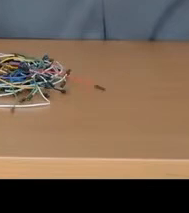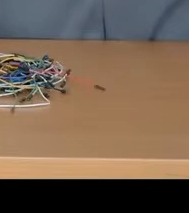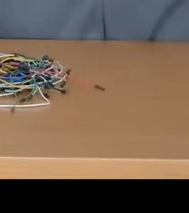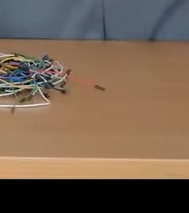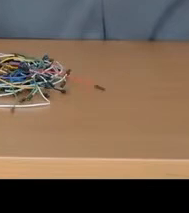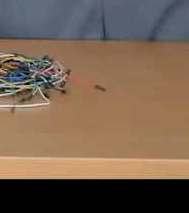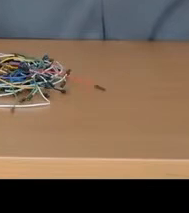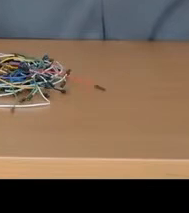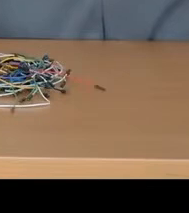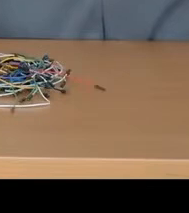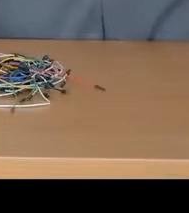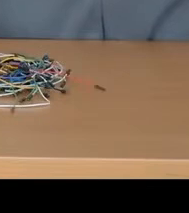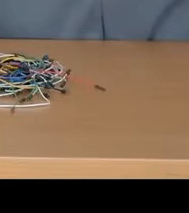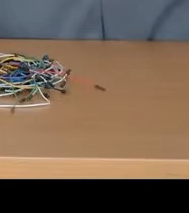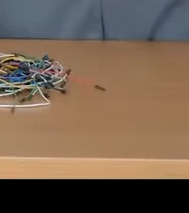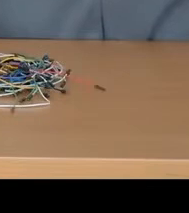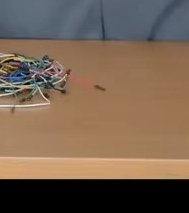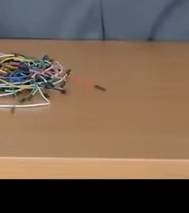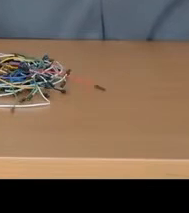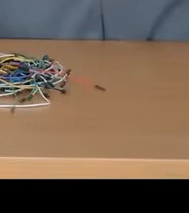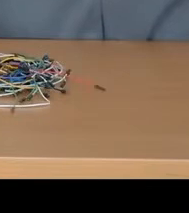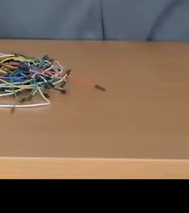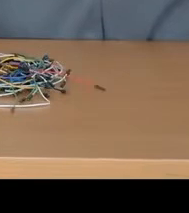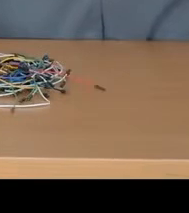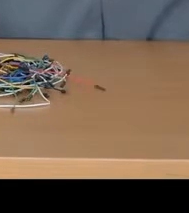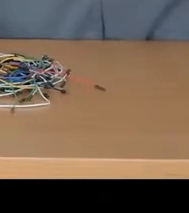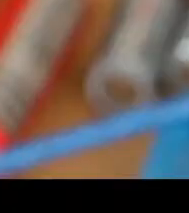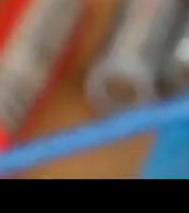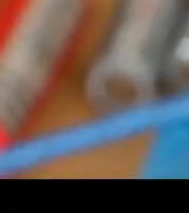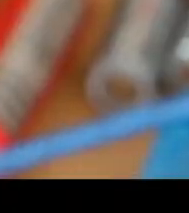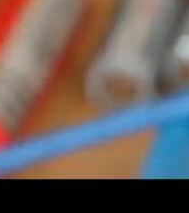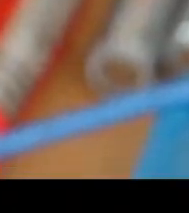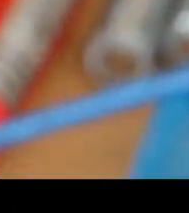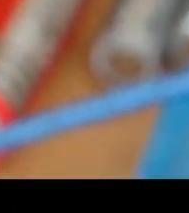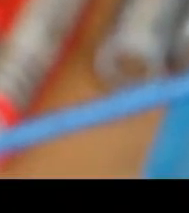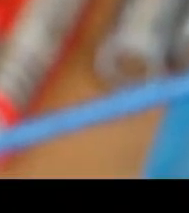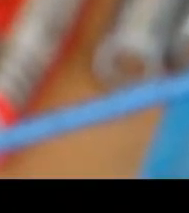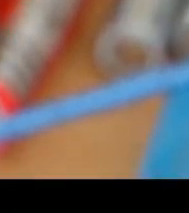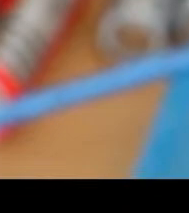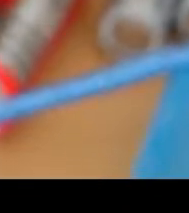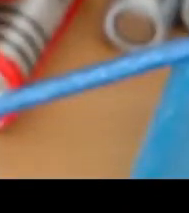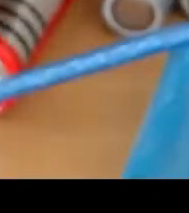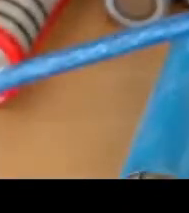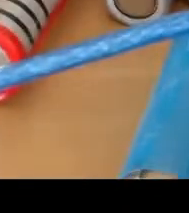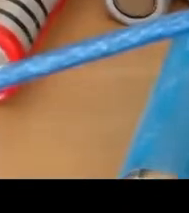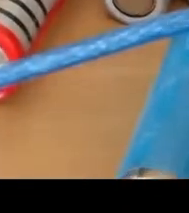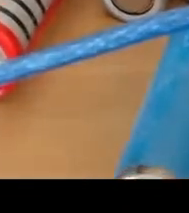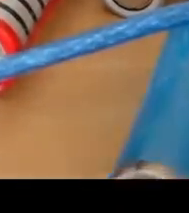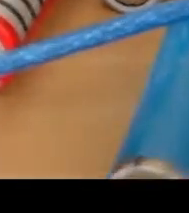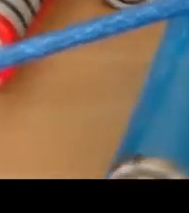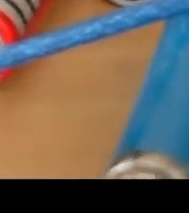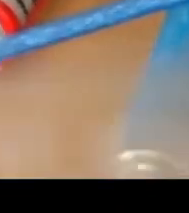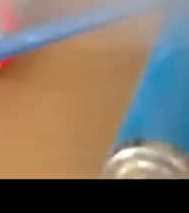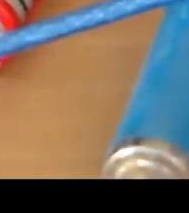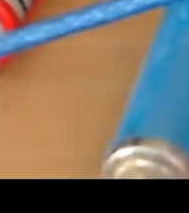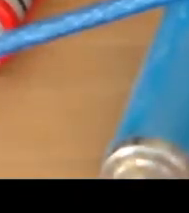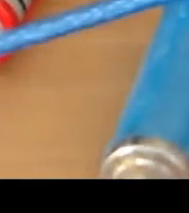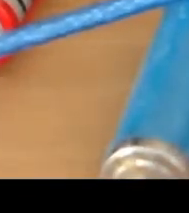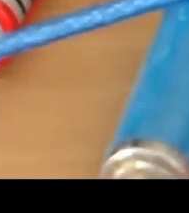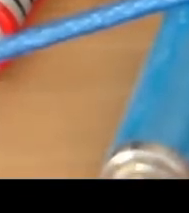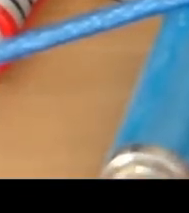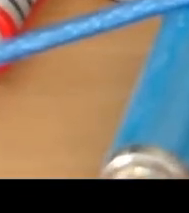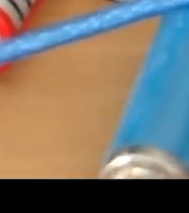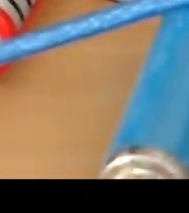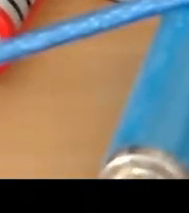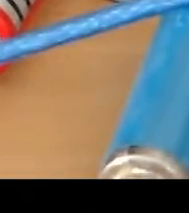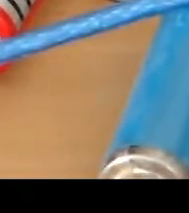had with assembled. So I would like to pass it to my other colleague to continue